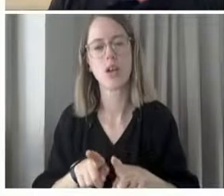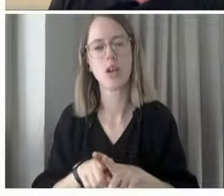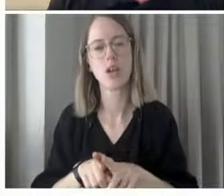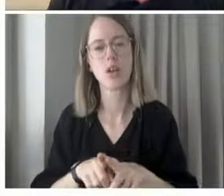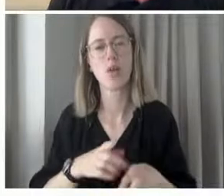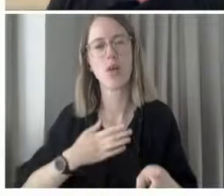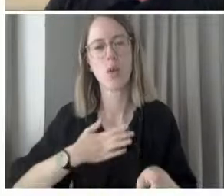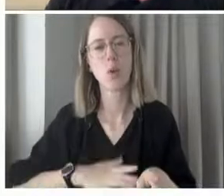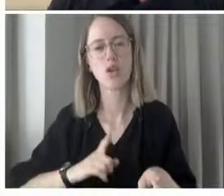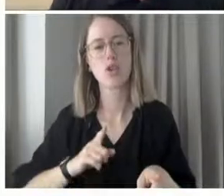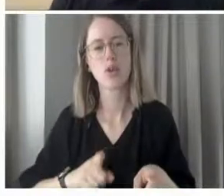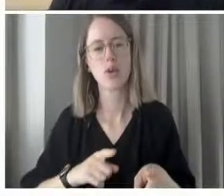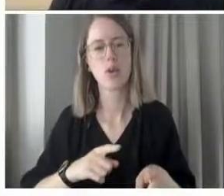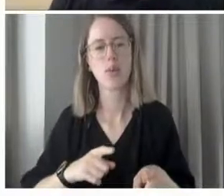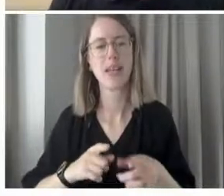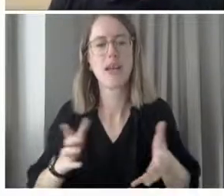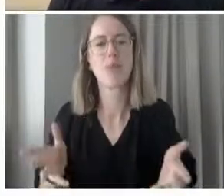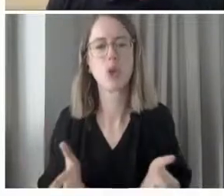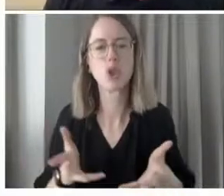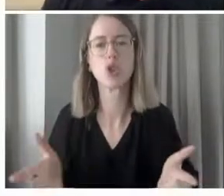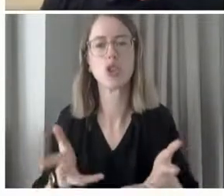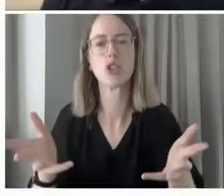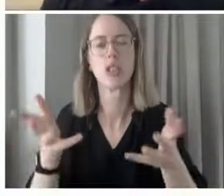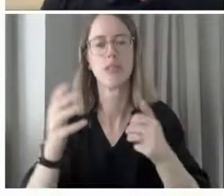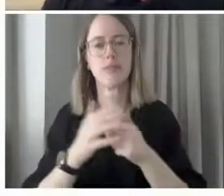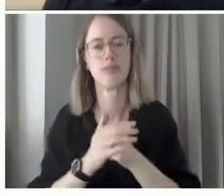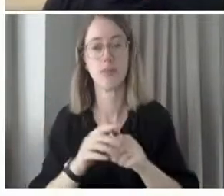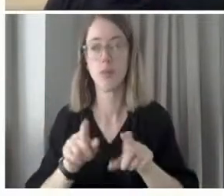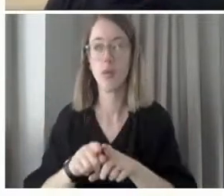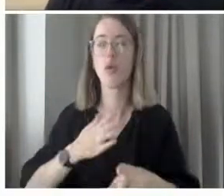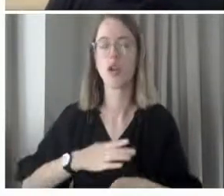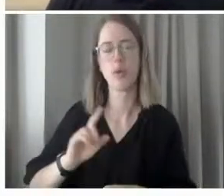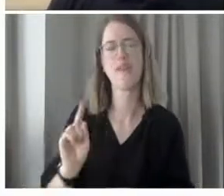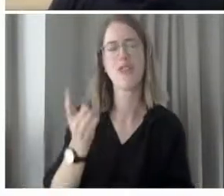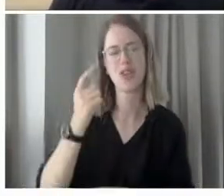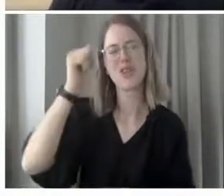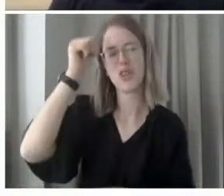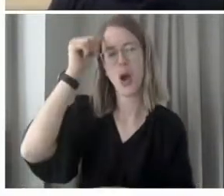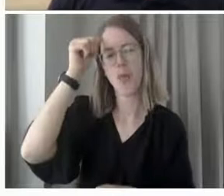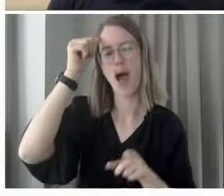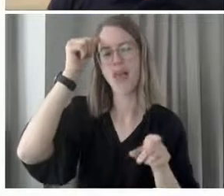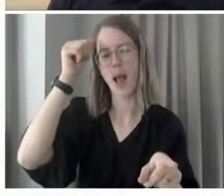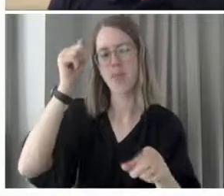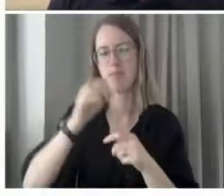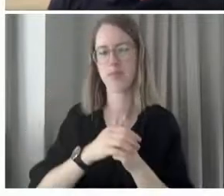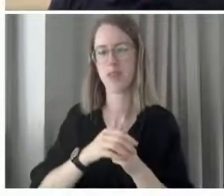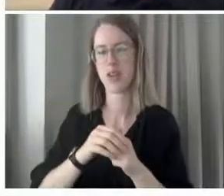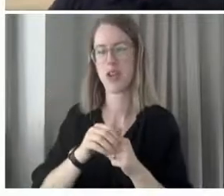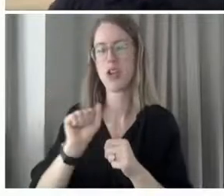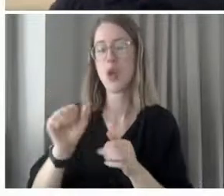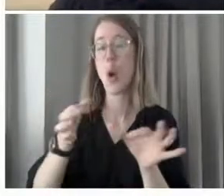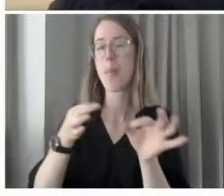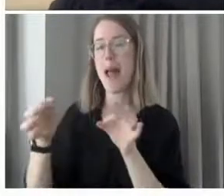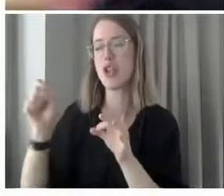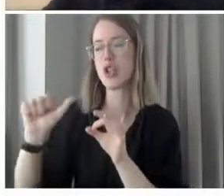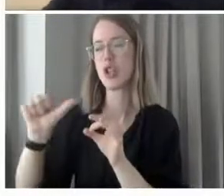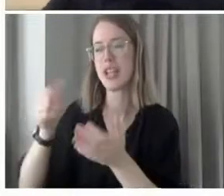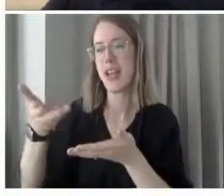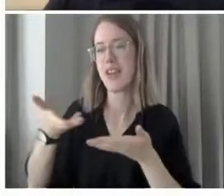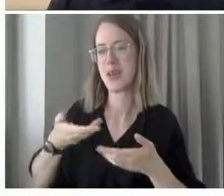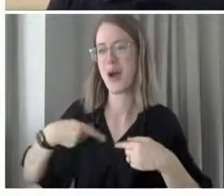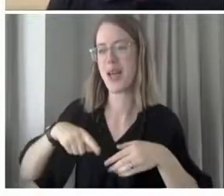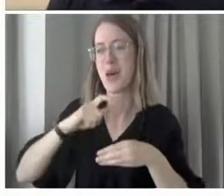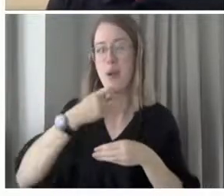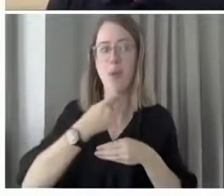to be constantly pushed. And we also want to be the first to know. So what you should really do is leak your plan to us, and we will tell